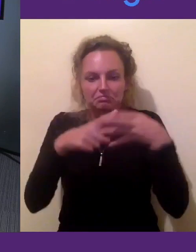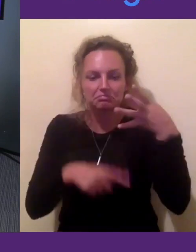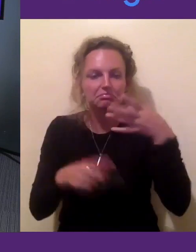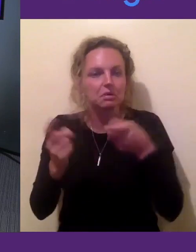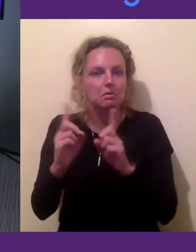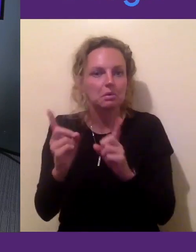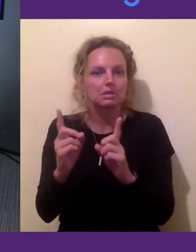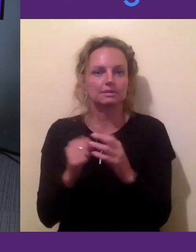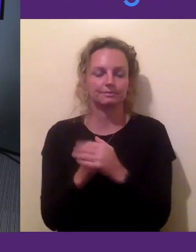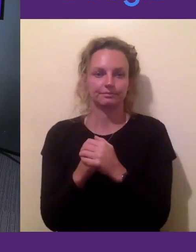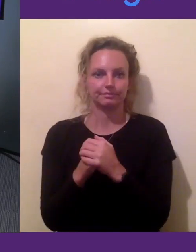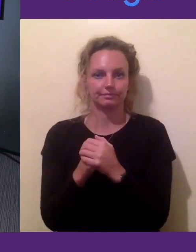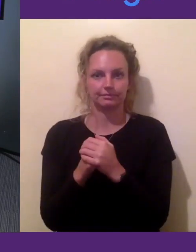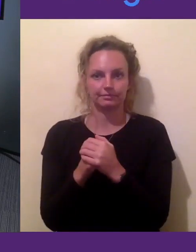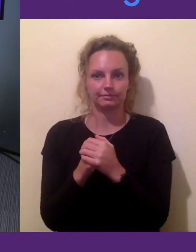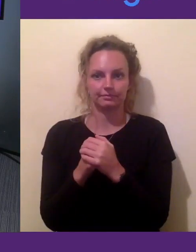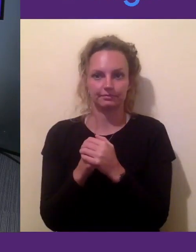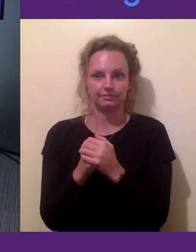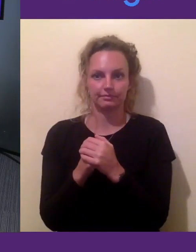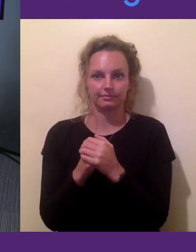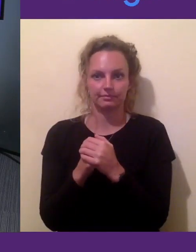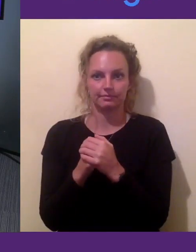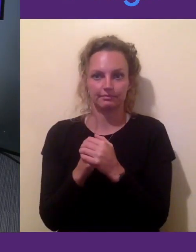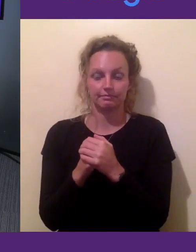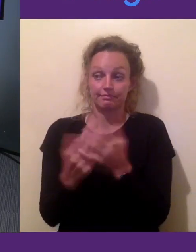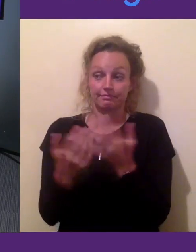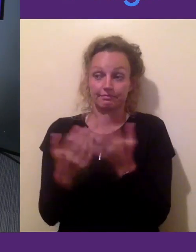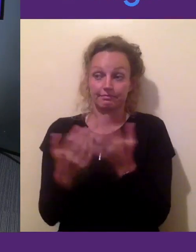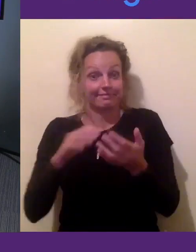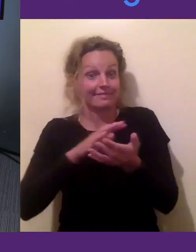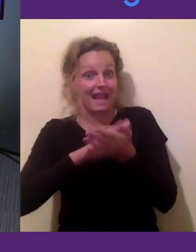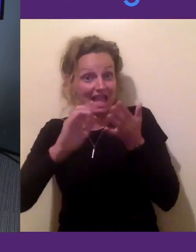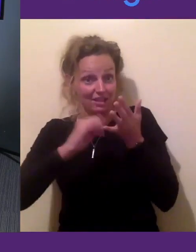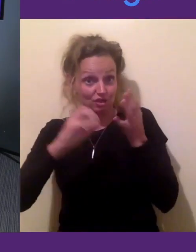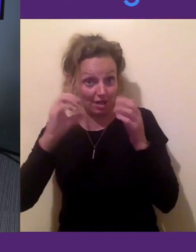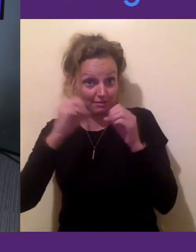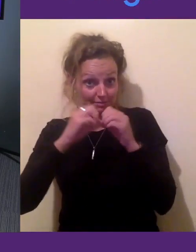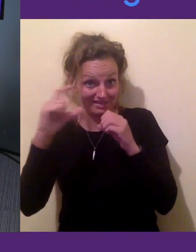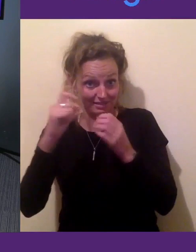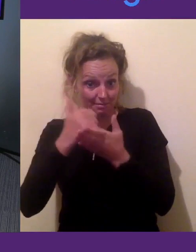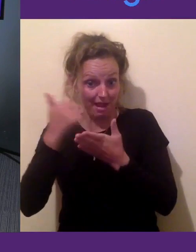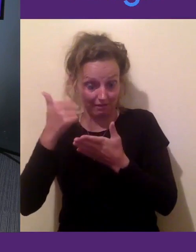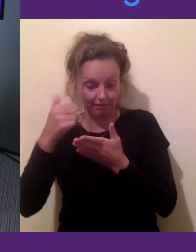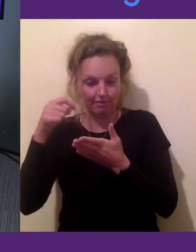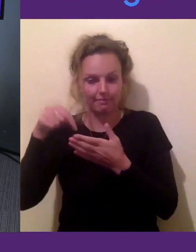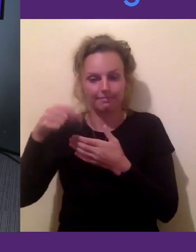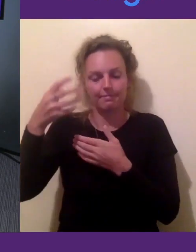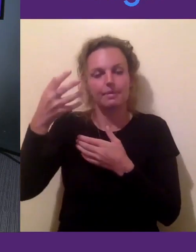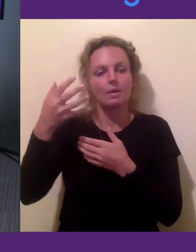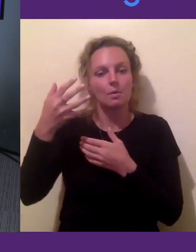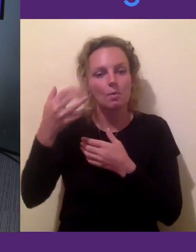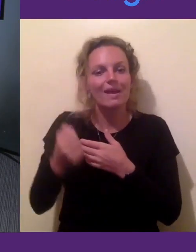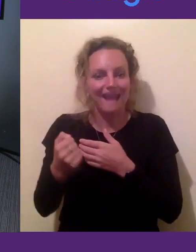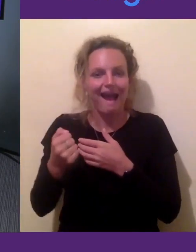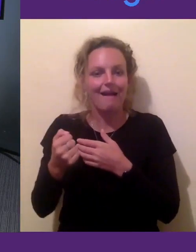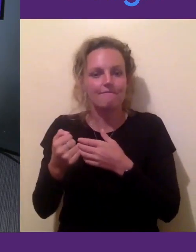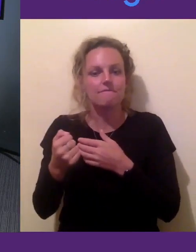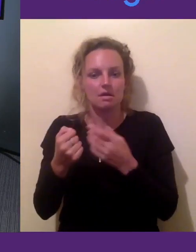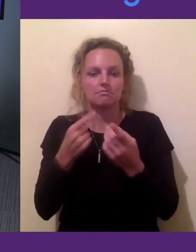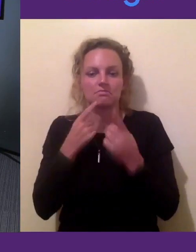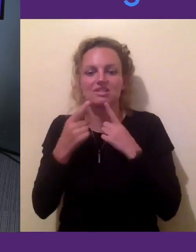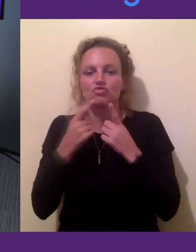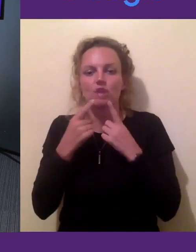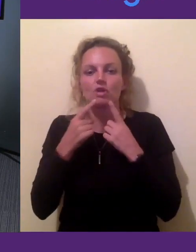Okay. In HSBC, we've got obviously a firm, a functional instruction manual, and it basically